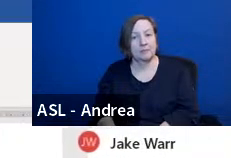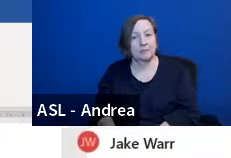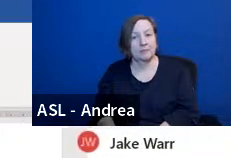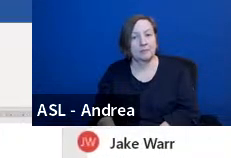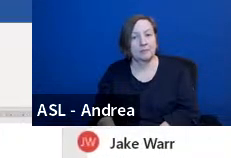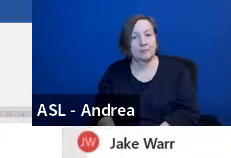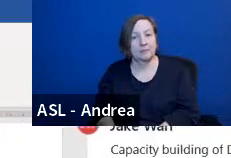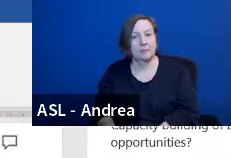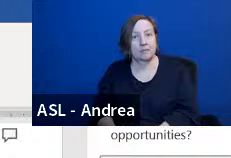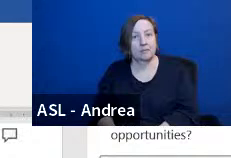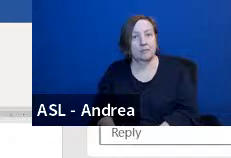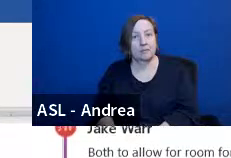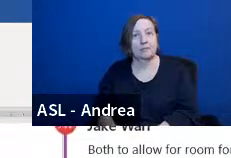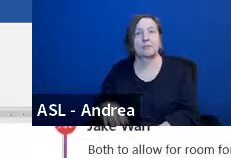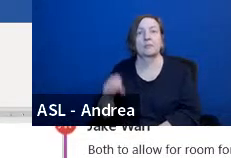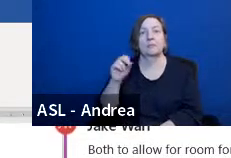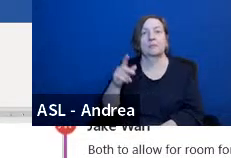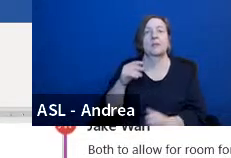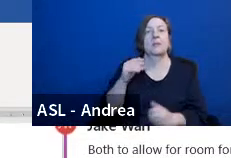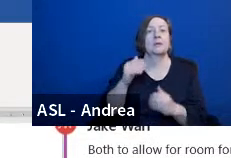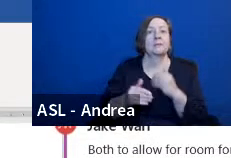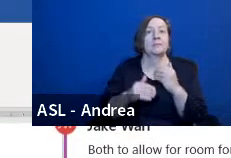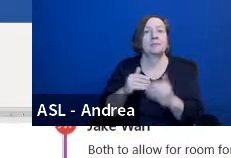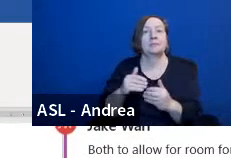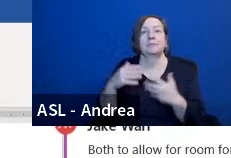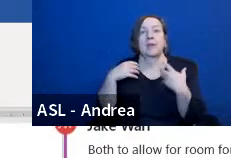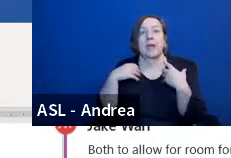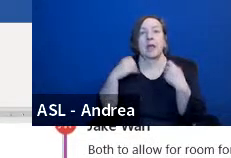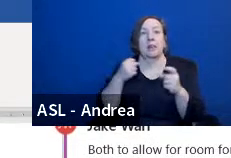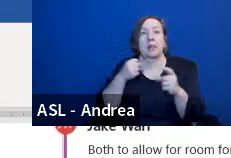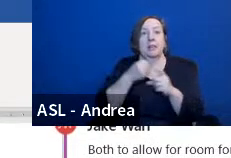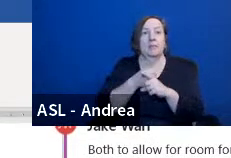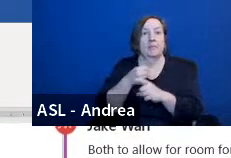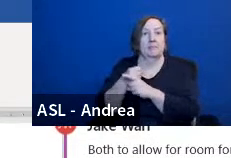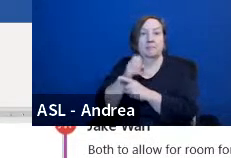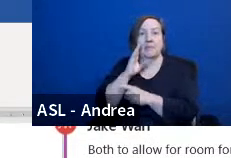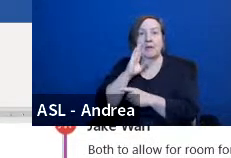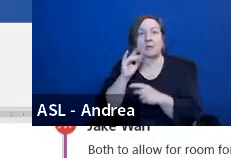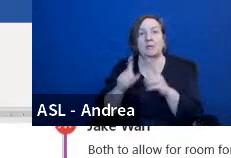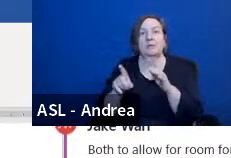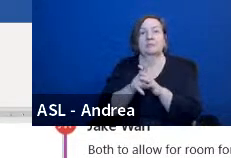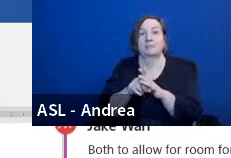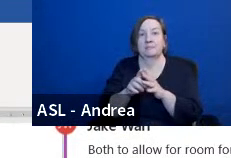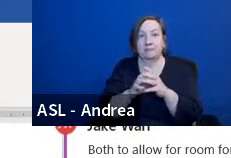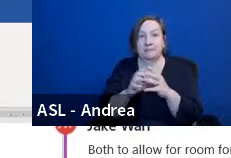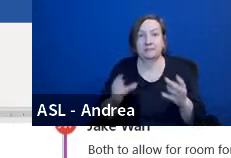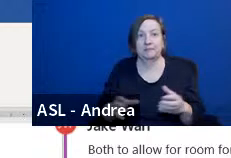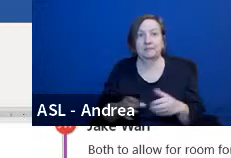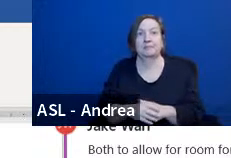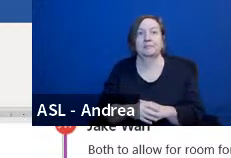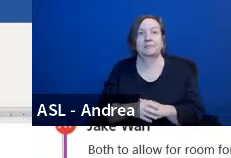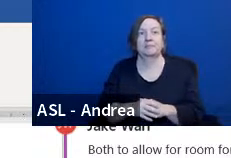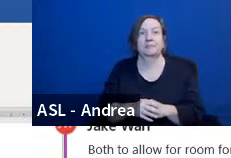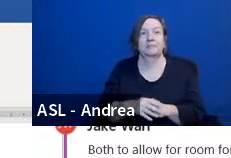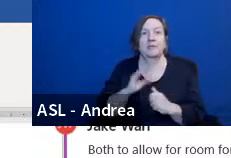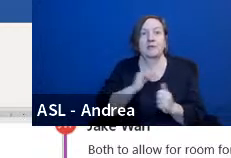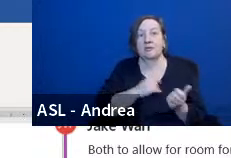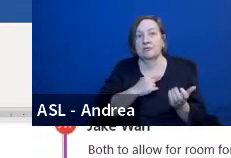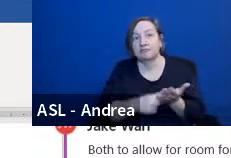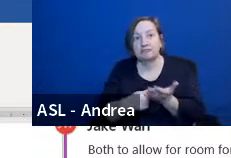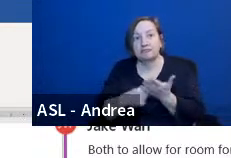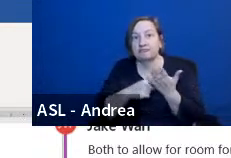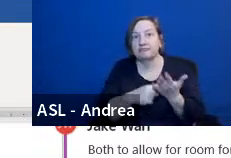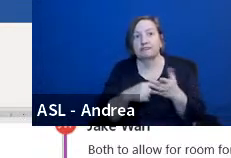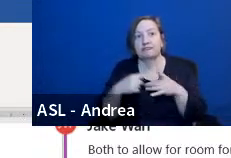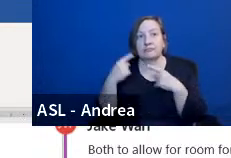All right, moving along. So health impacts, I know that's come up quite a bit in our conversations, and